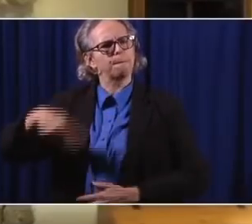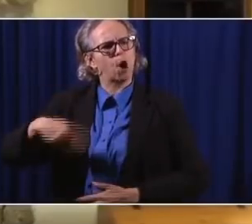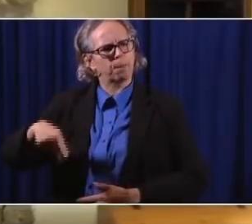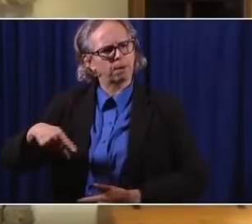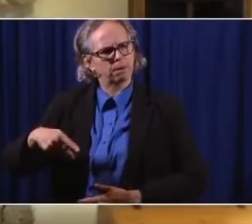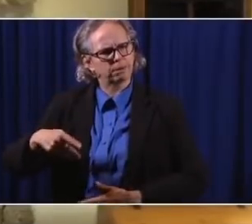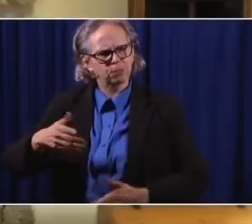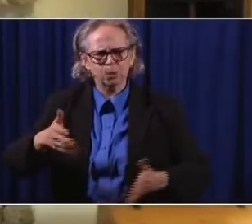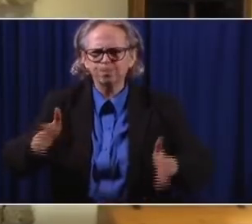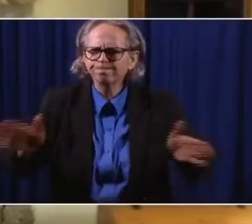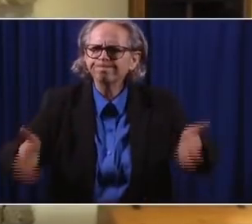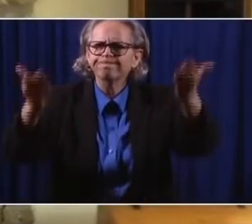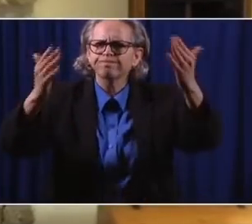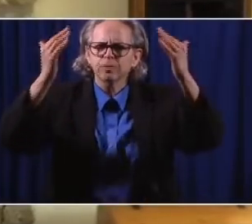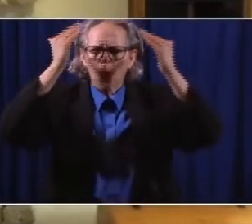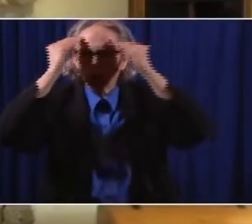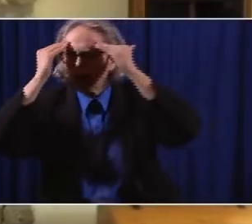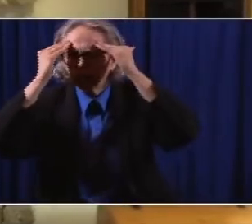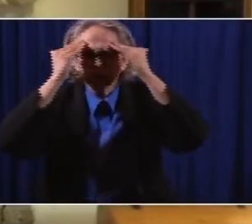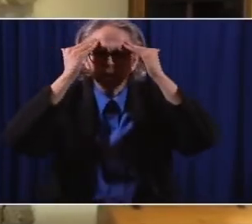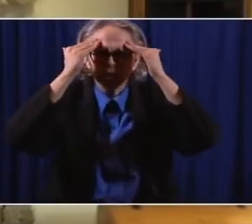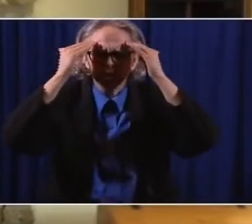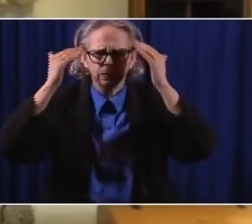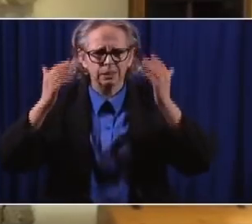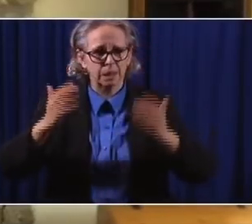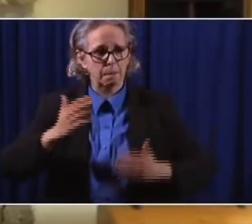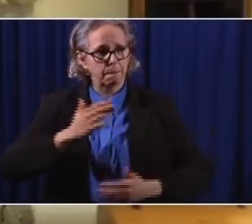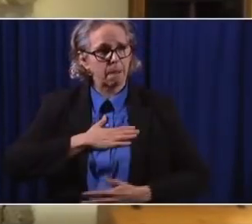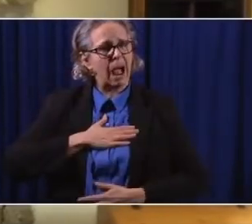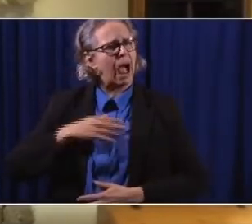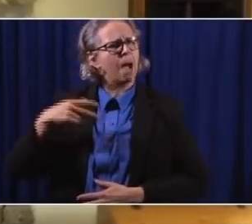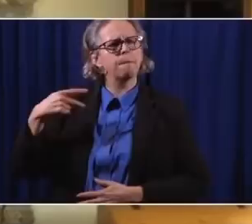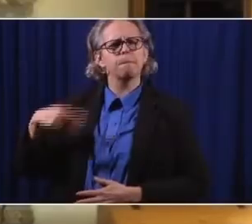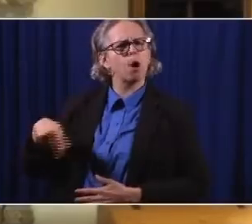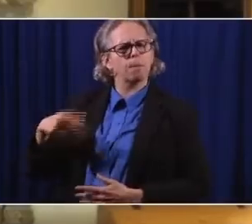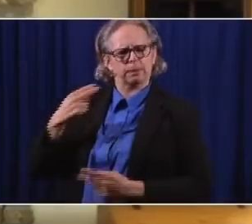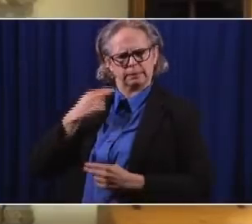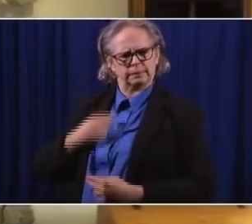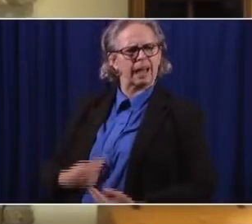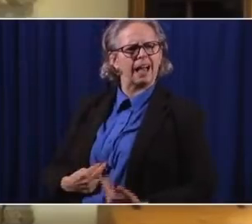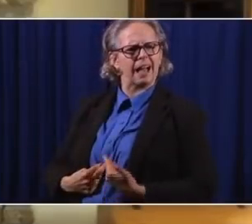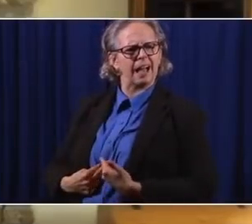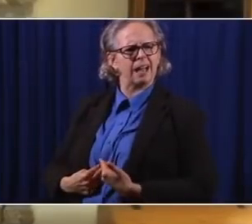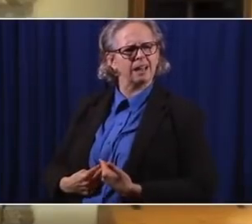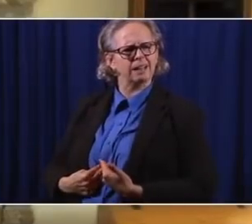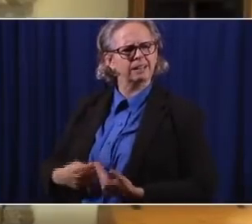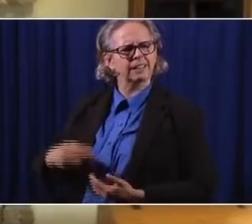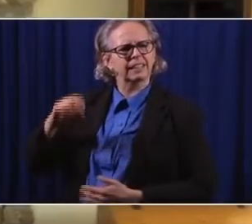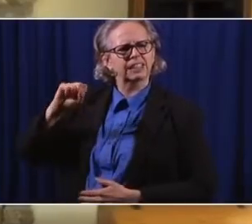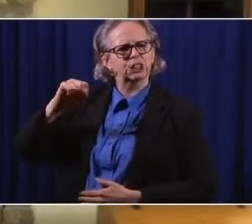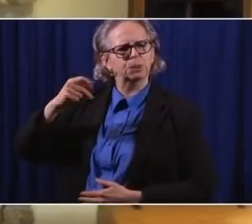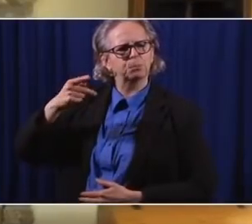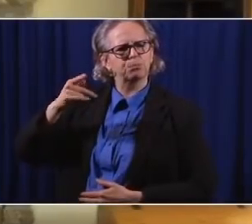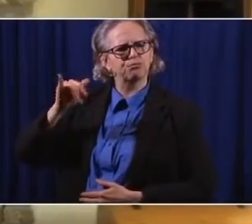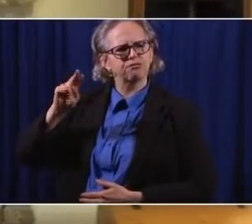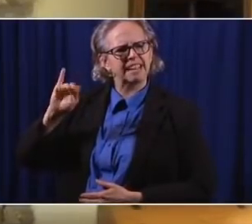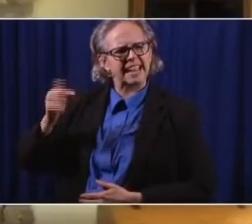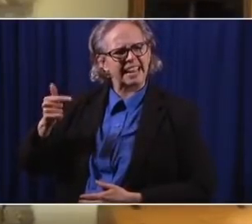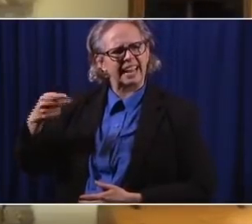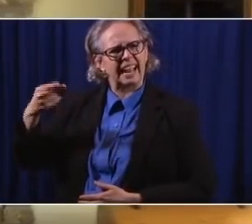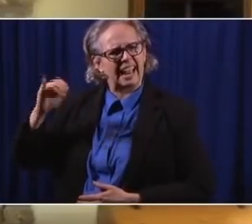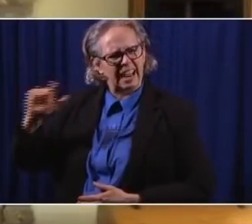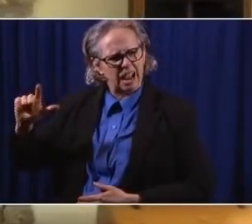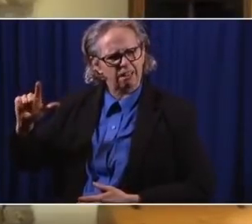Particular purple tie that I have on is Spring Hill College, which is where our youngest daughter, Anna, went. It